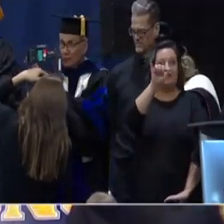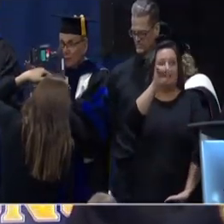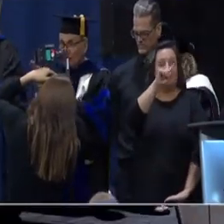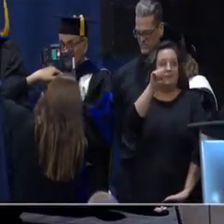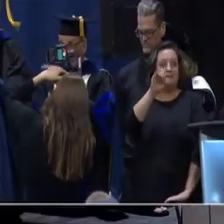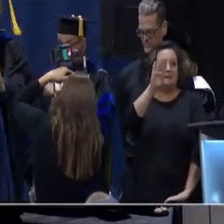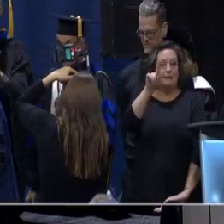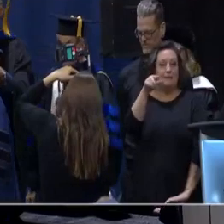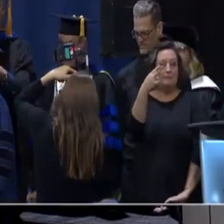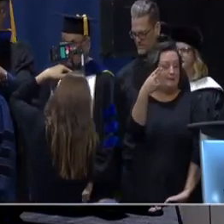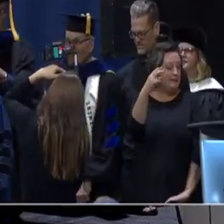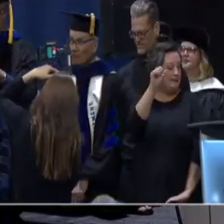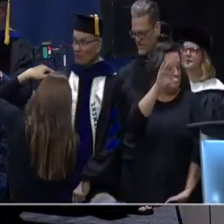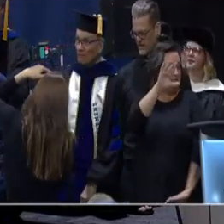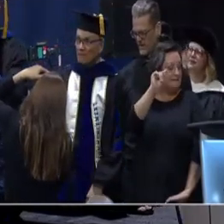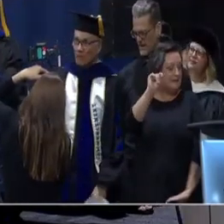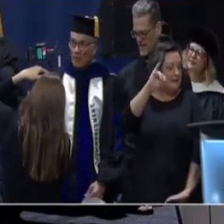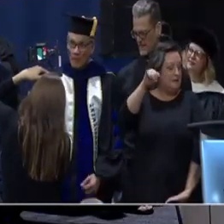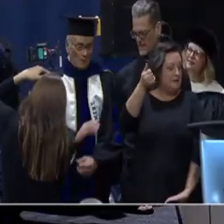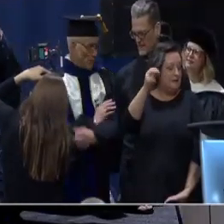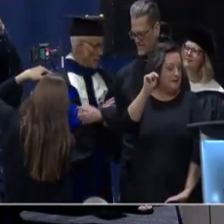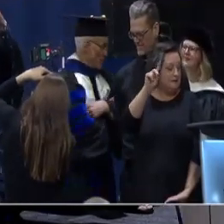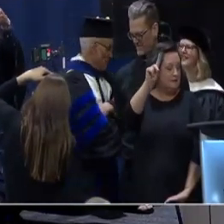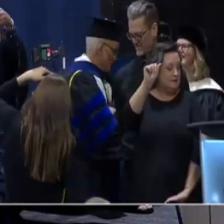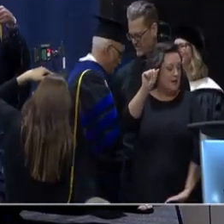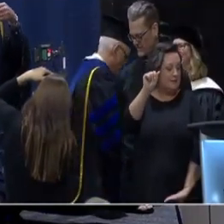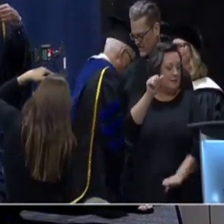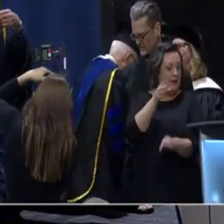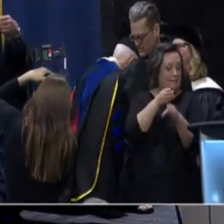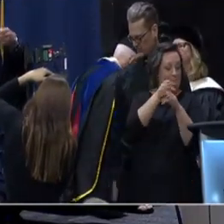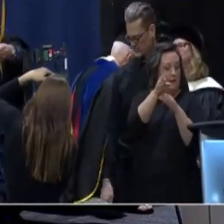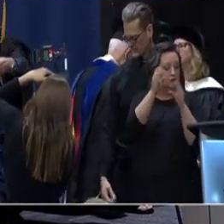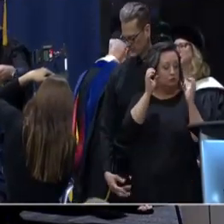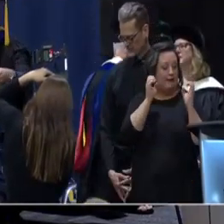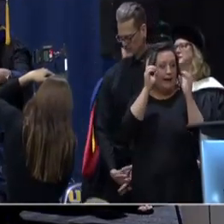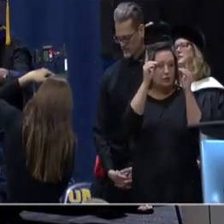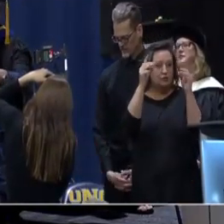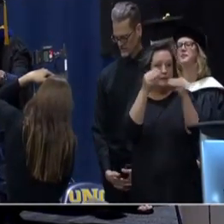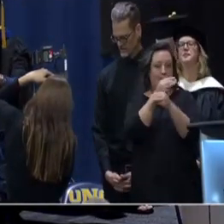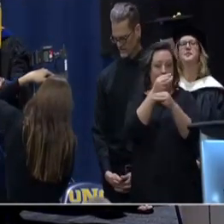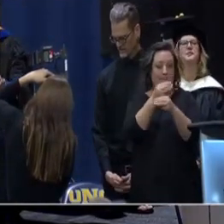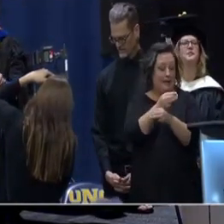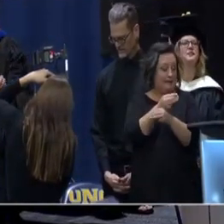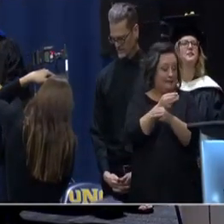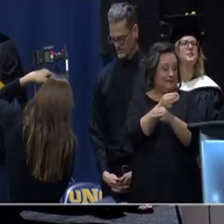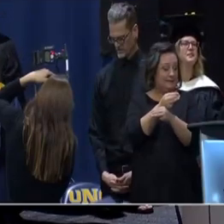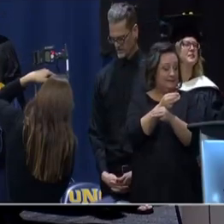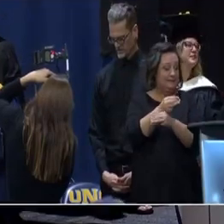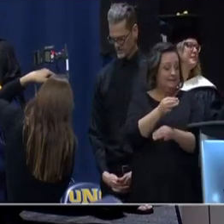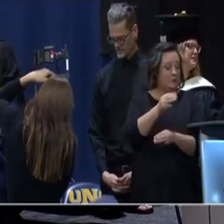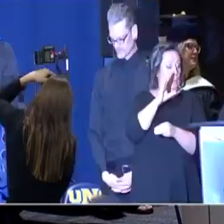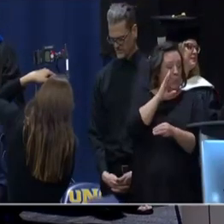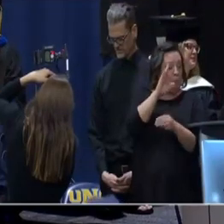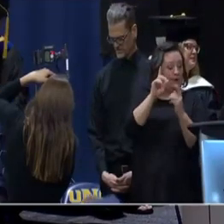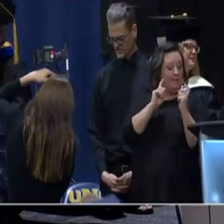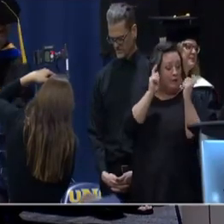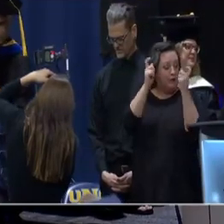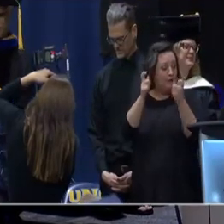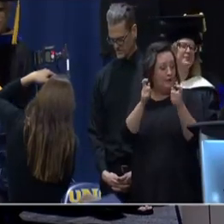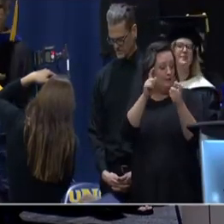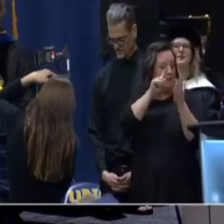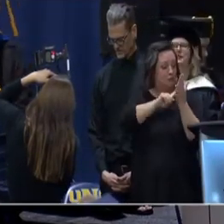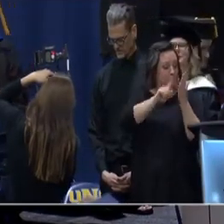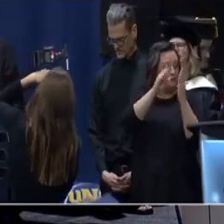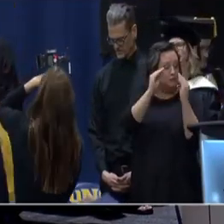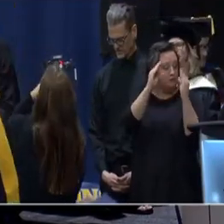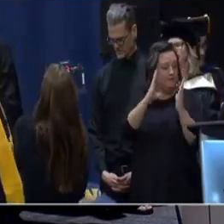Elizabeth Scott Janda. Elizabeth Scott Janda's major is Educational Mathematics. Dr. Scott Janda is being hooded by